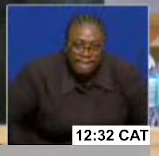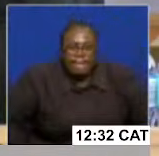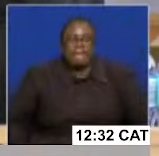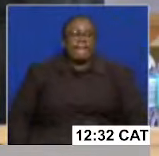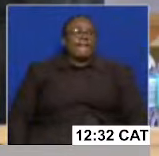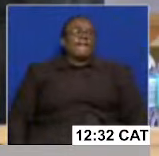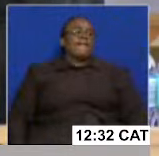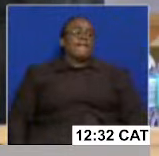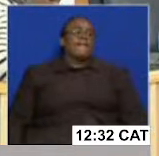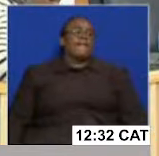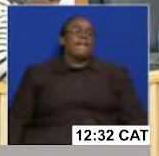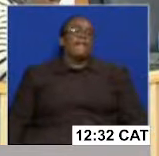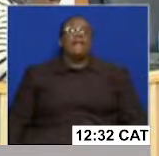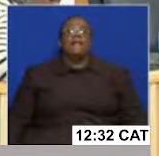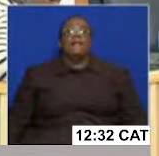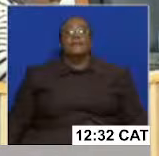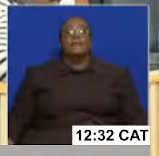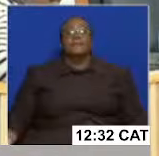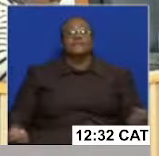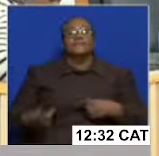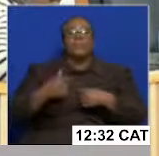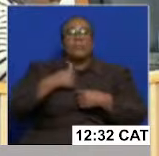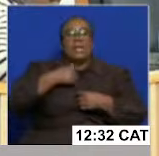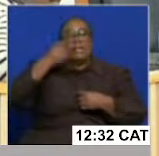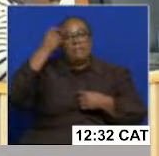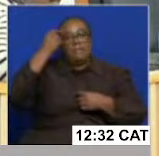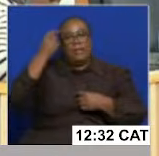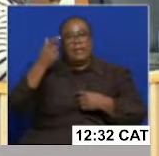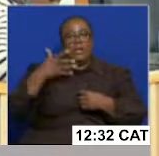station and tell them that